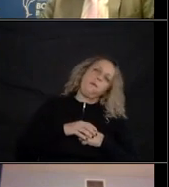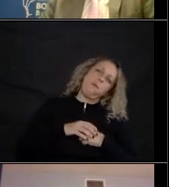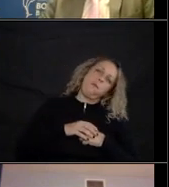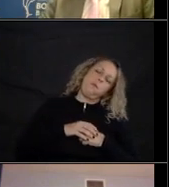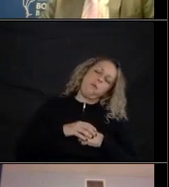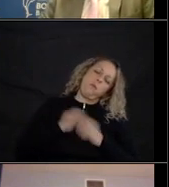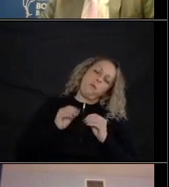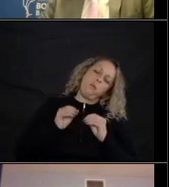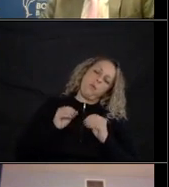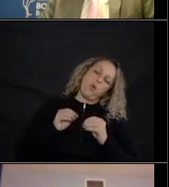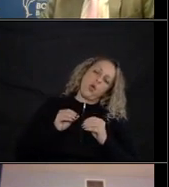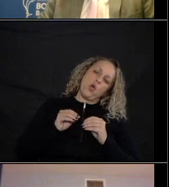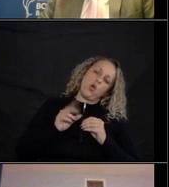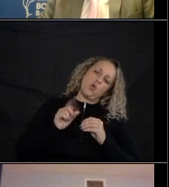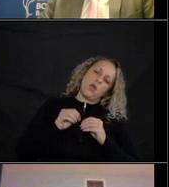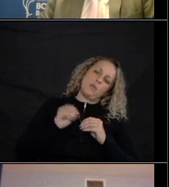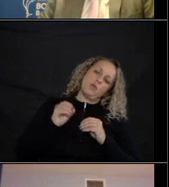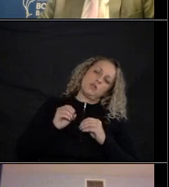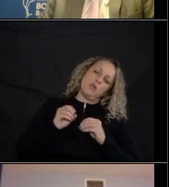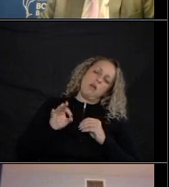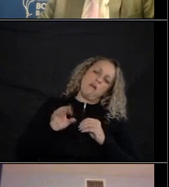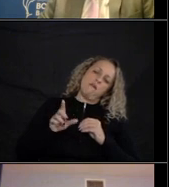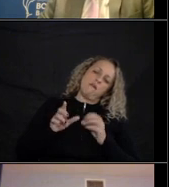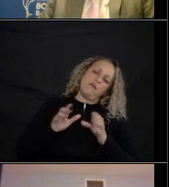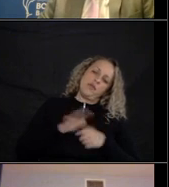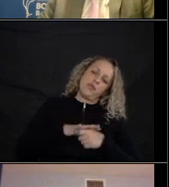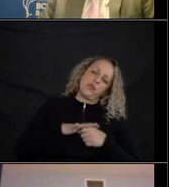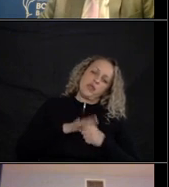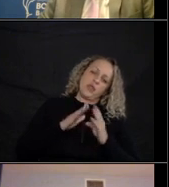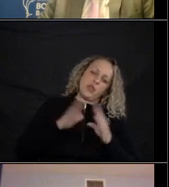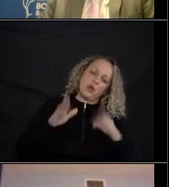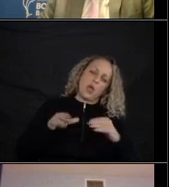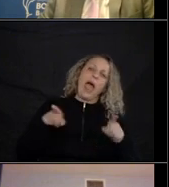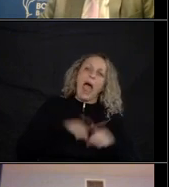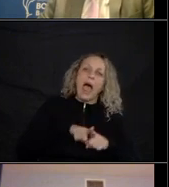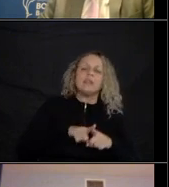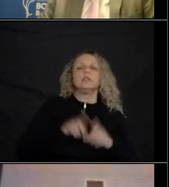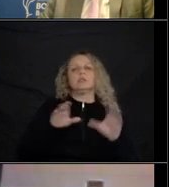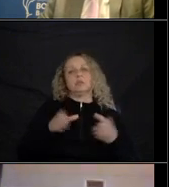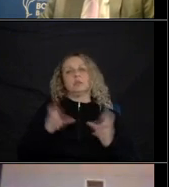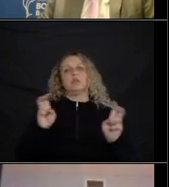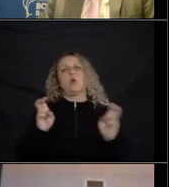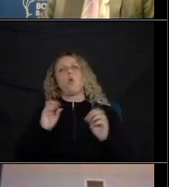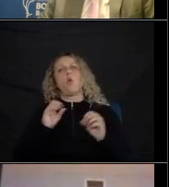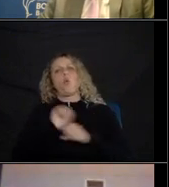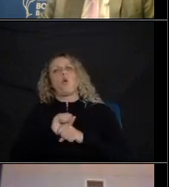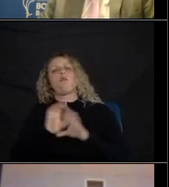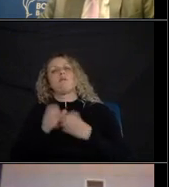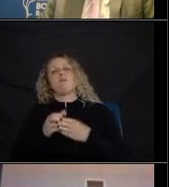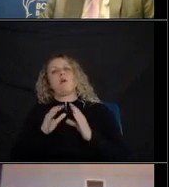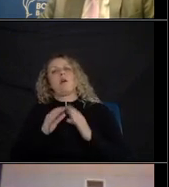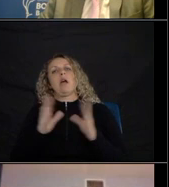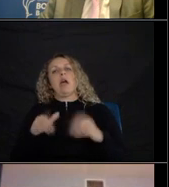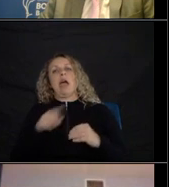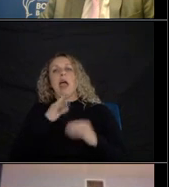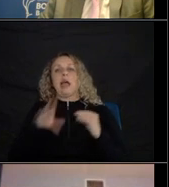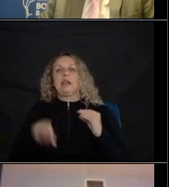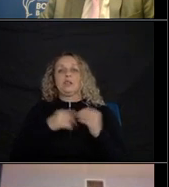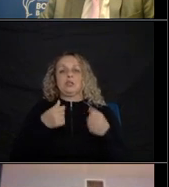putting 20% of the units as workforce housing, and also adding an additional